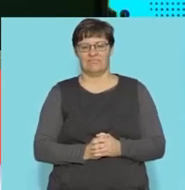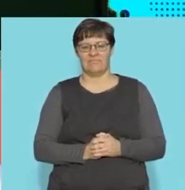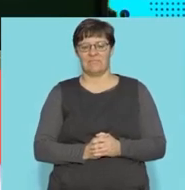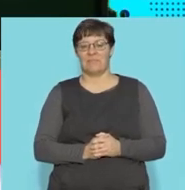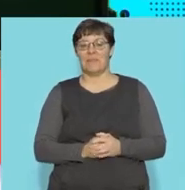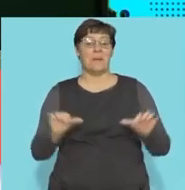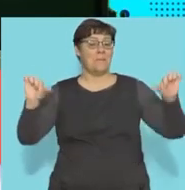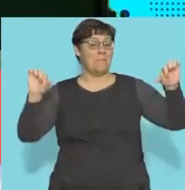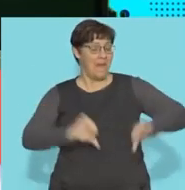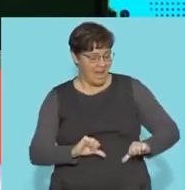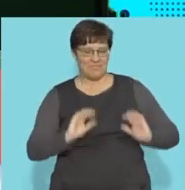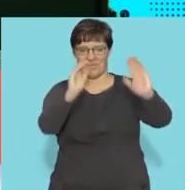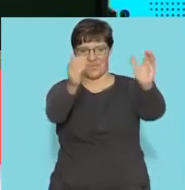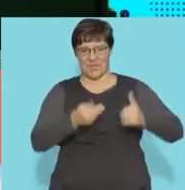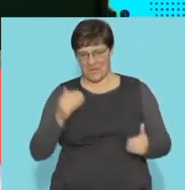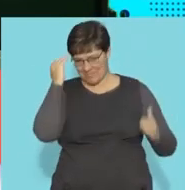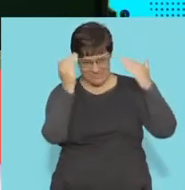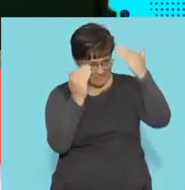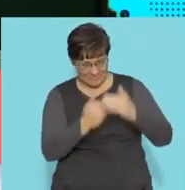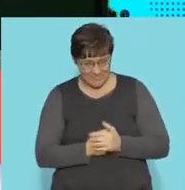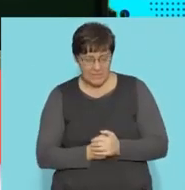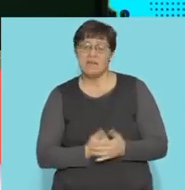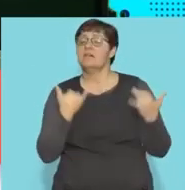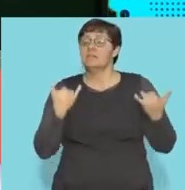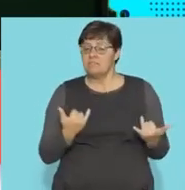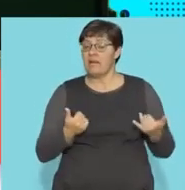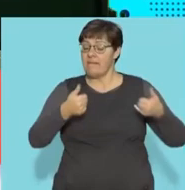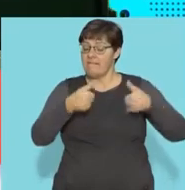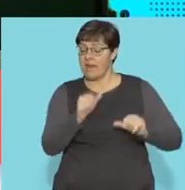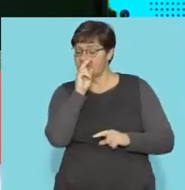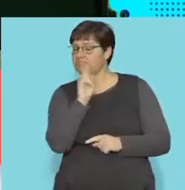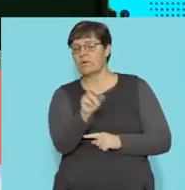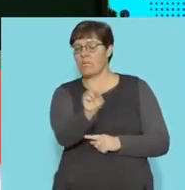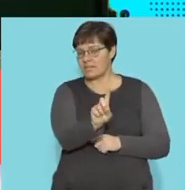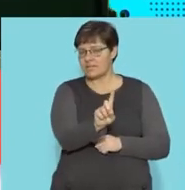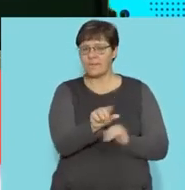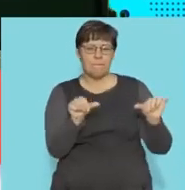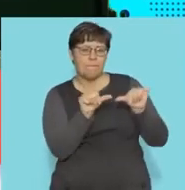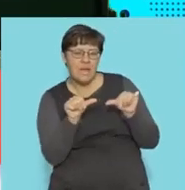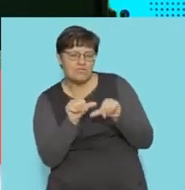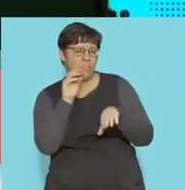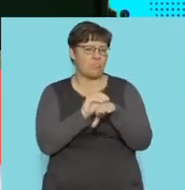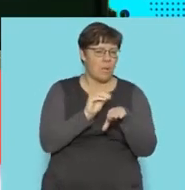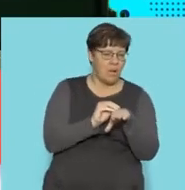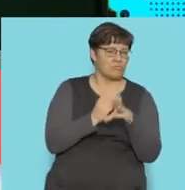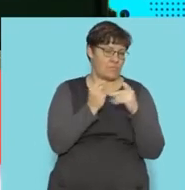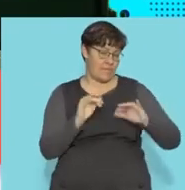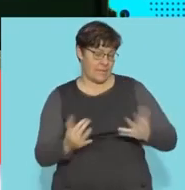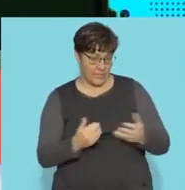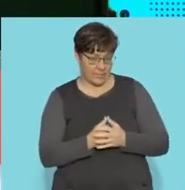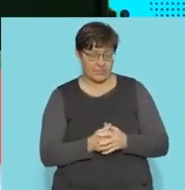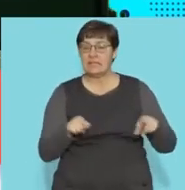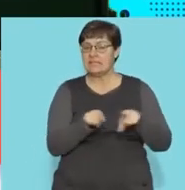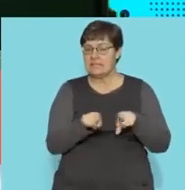Hello everyone, welcome back. In this next segment of the lesson, we're going to be looking at some more measurement problems. I'm also going to